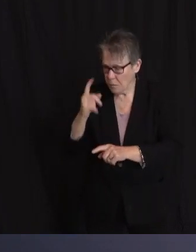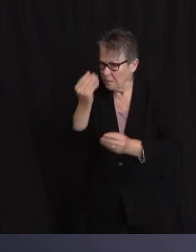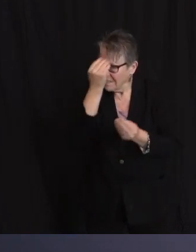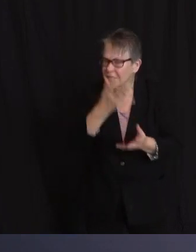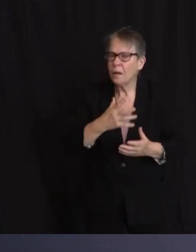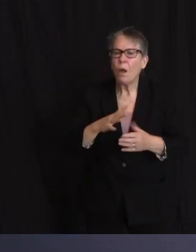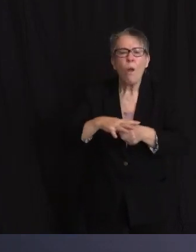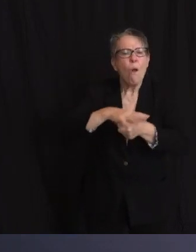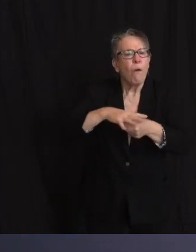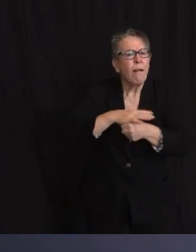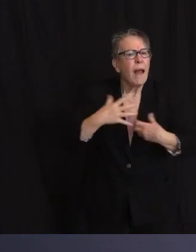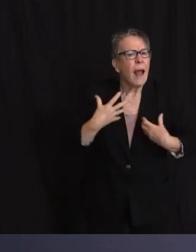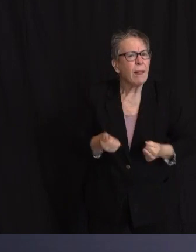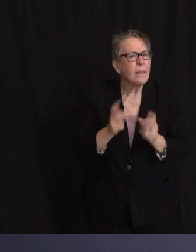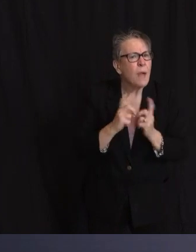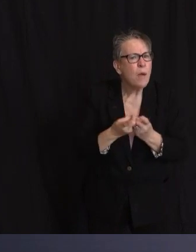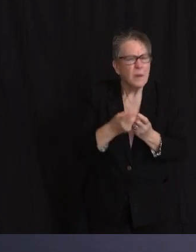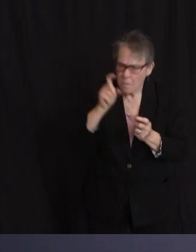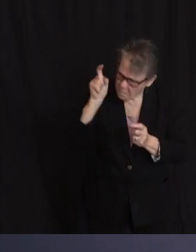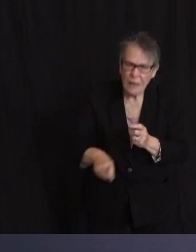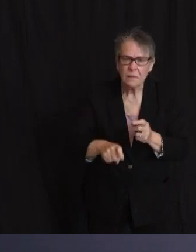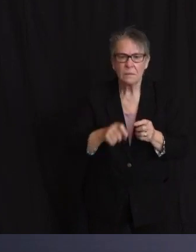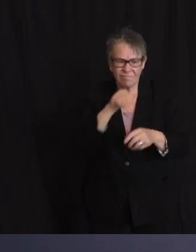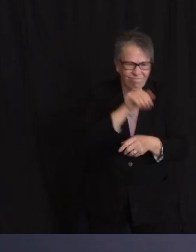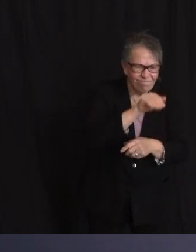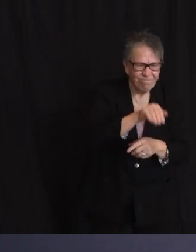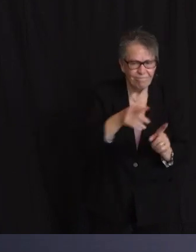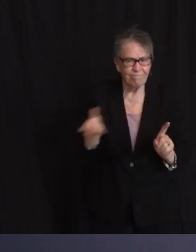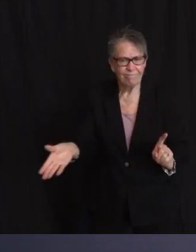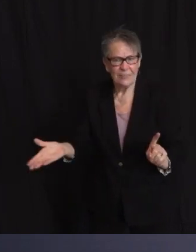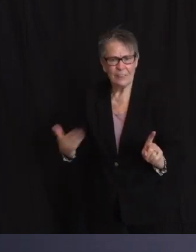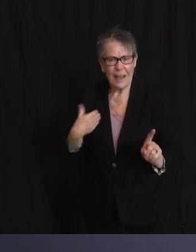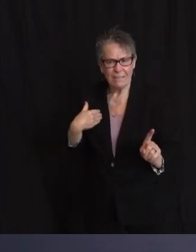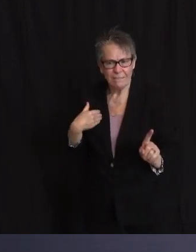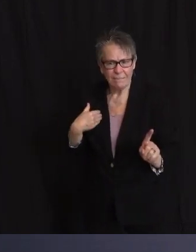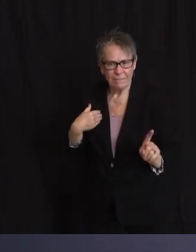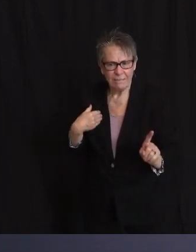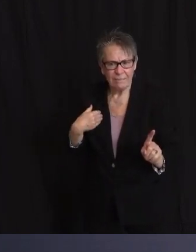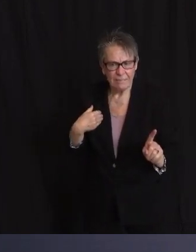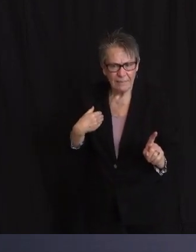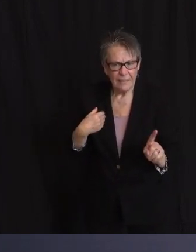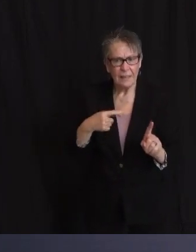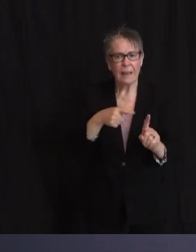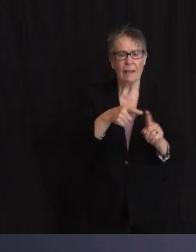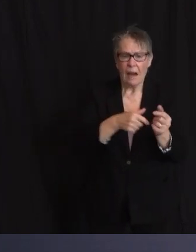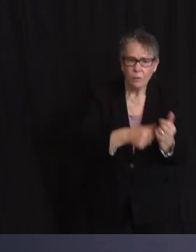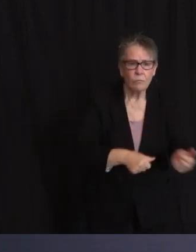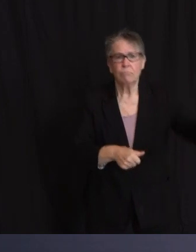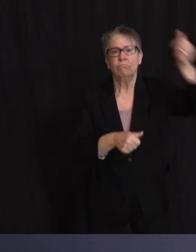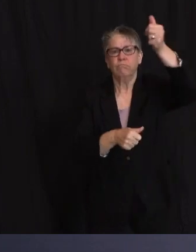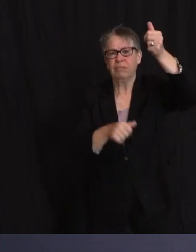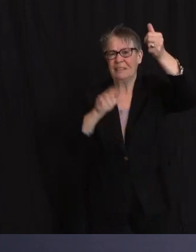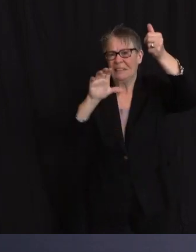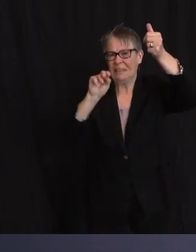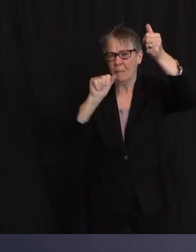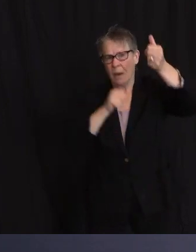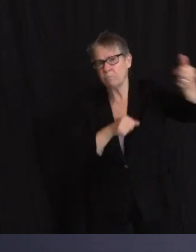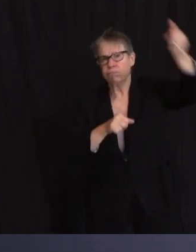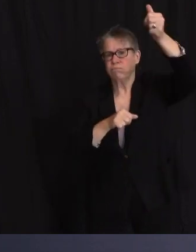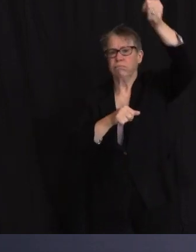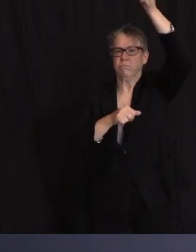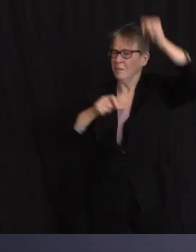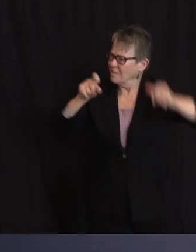We remind all long-term care facilities and all other healthcare facilities that they should report suspect outbreaks immediately to their local